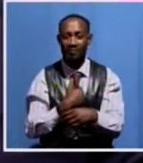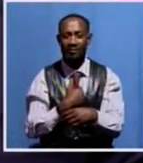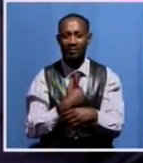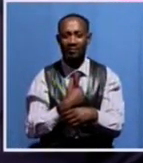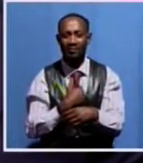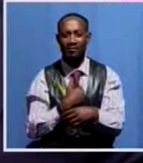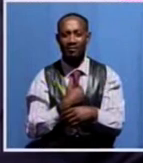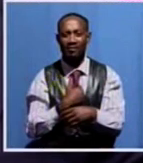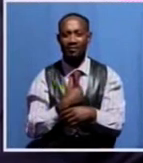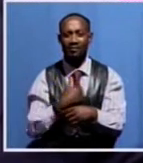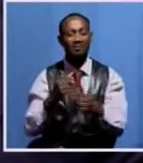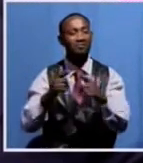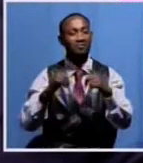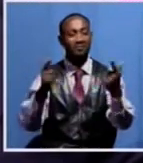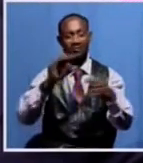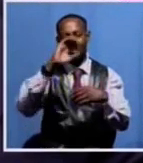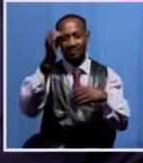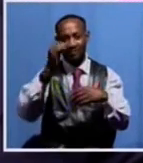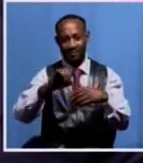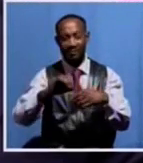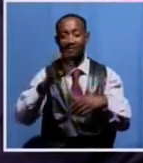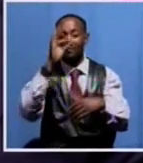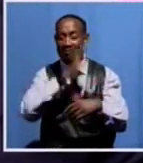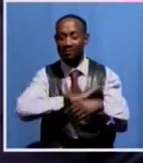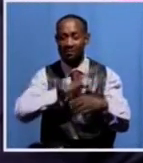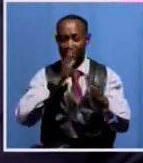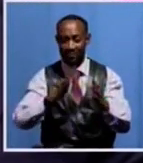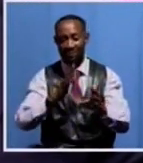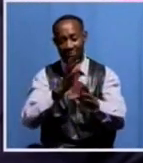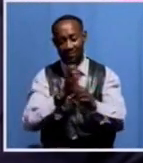a larger percentage of the beneficiaries getting their